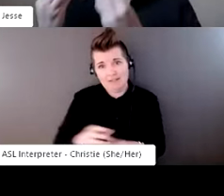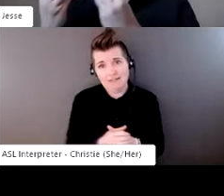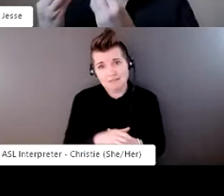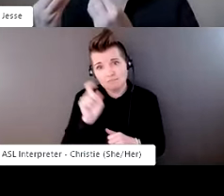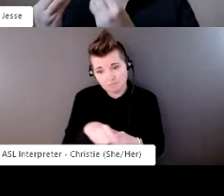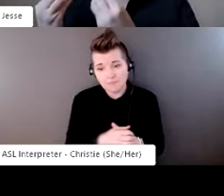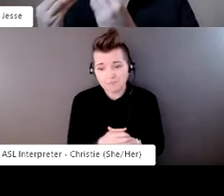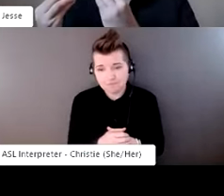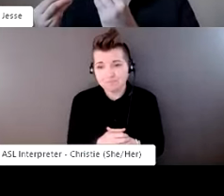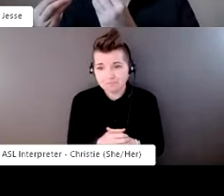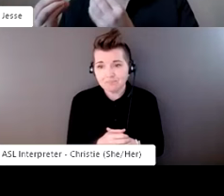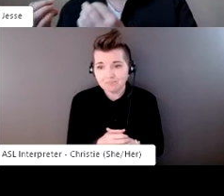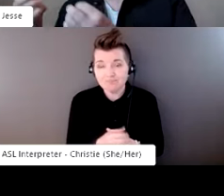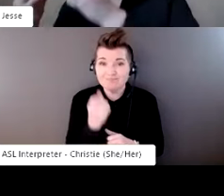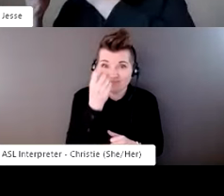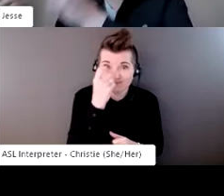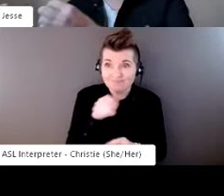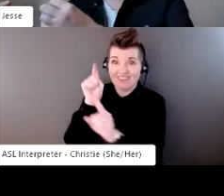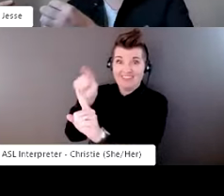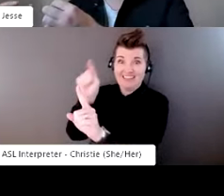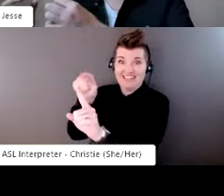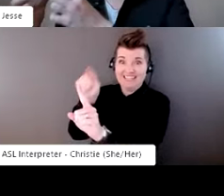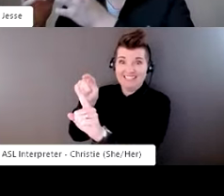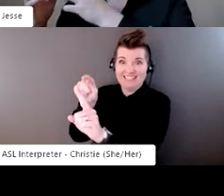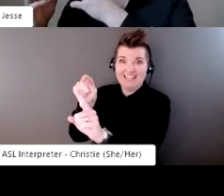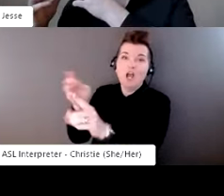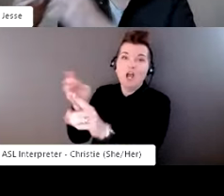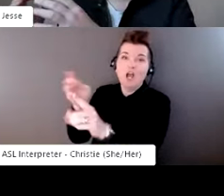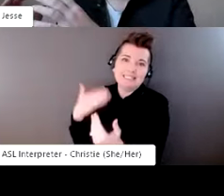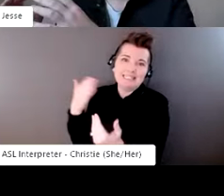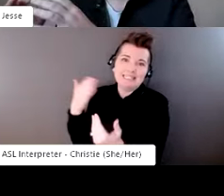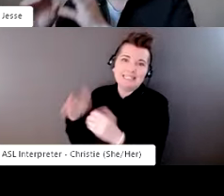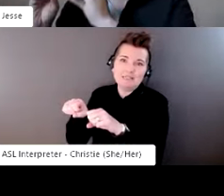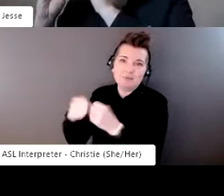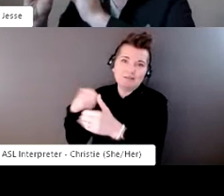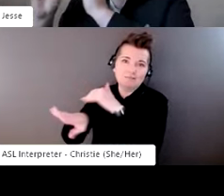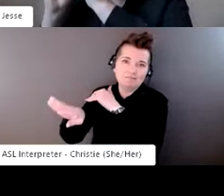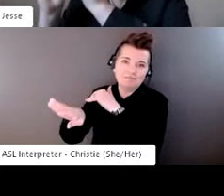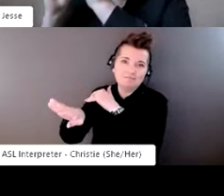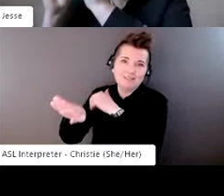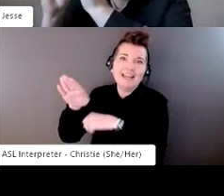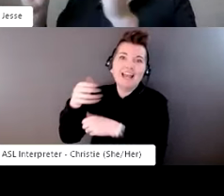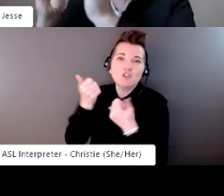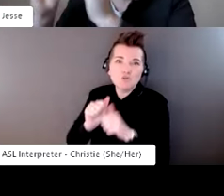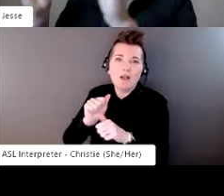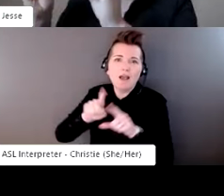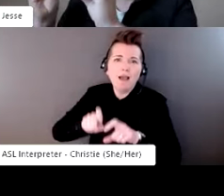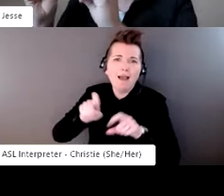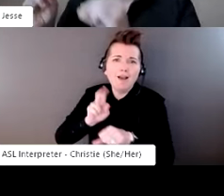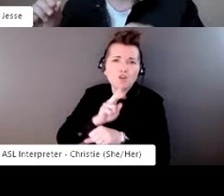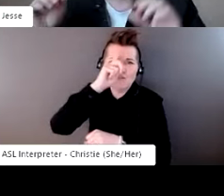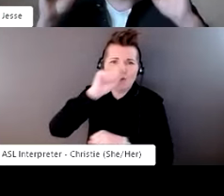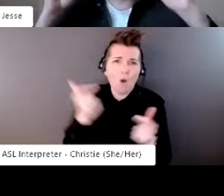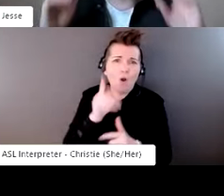weak link in that chain is the website for the patterns. But if it's that, like the chain gets